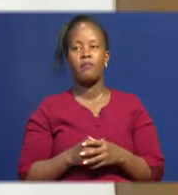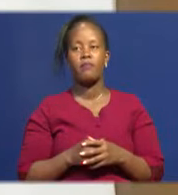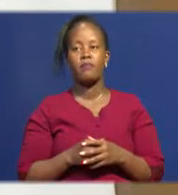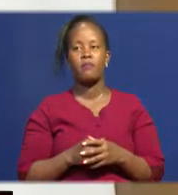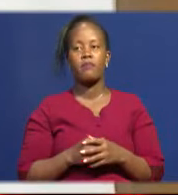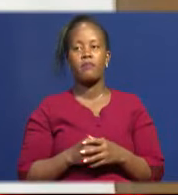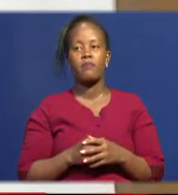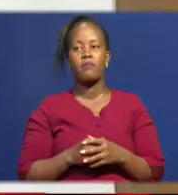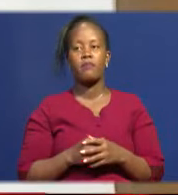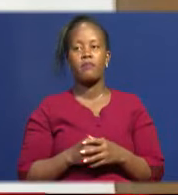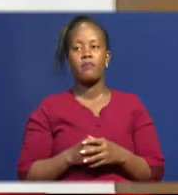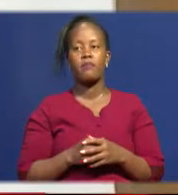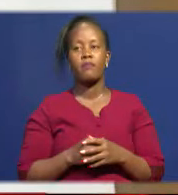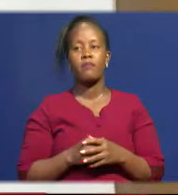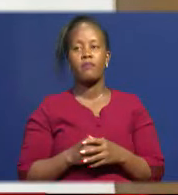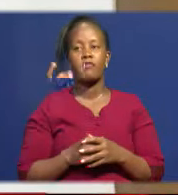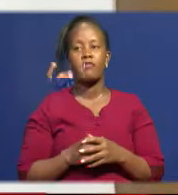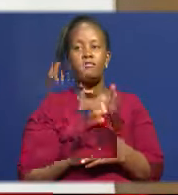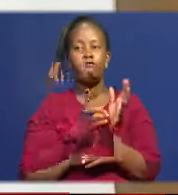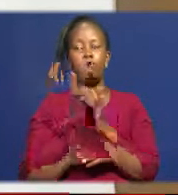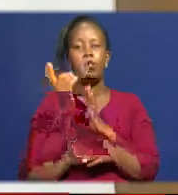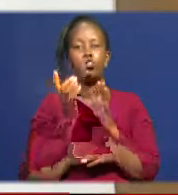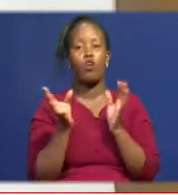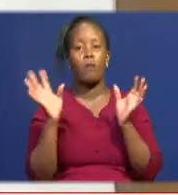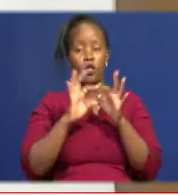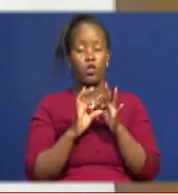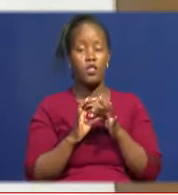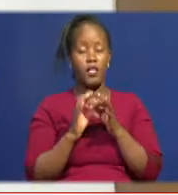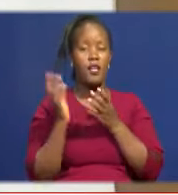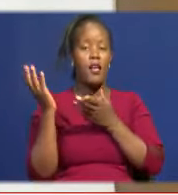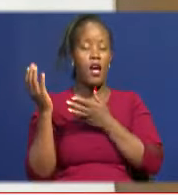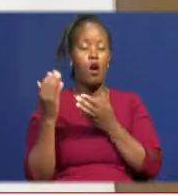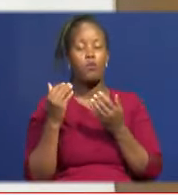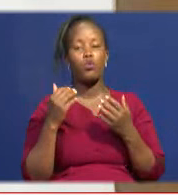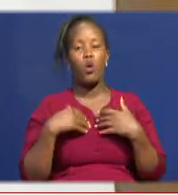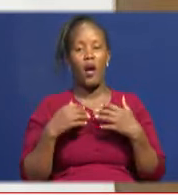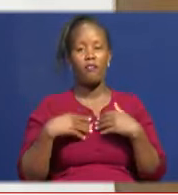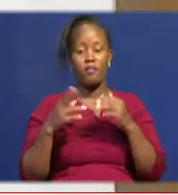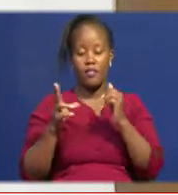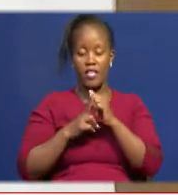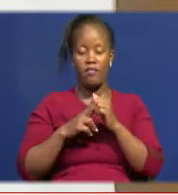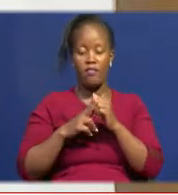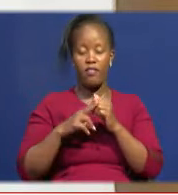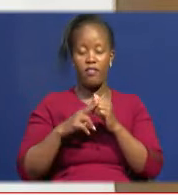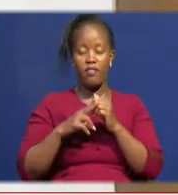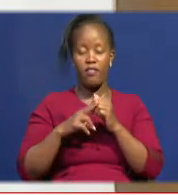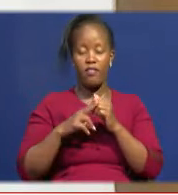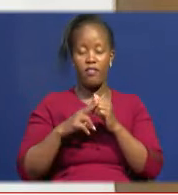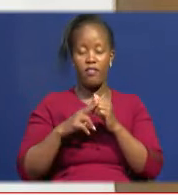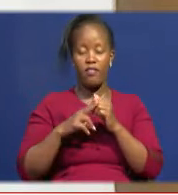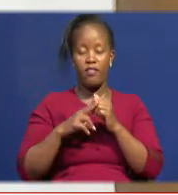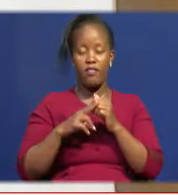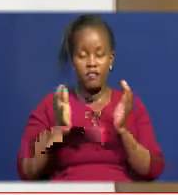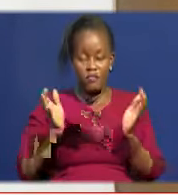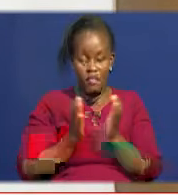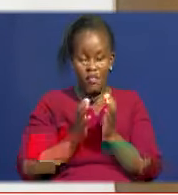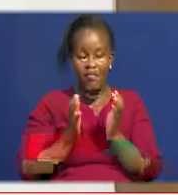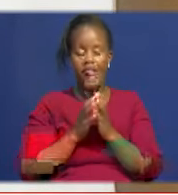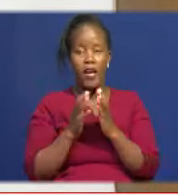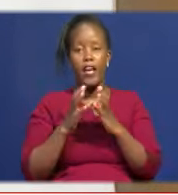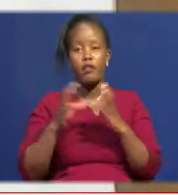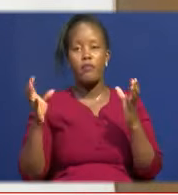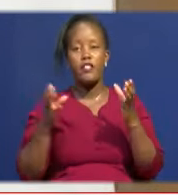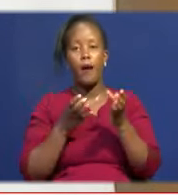Kenya Development Corporation 7 billion shillings to help small and medium